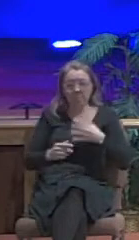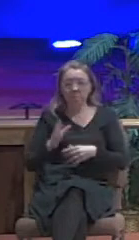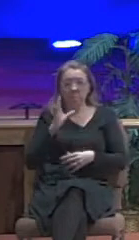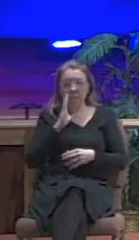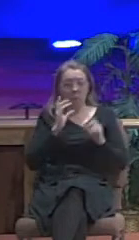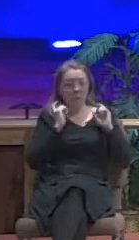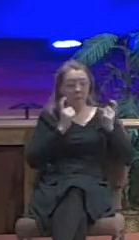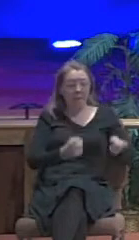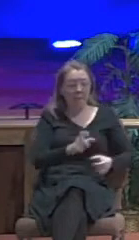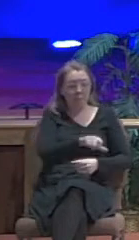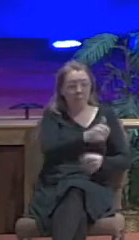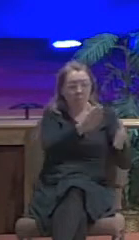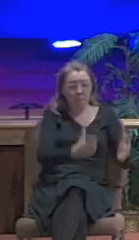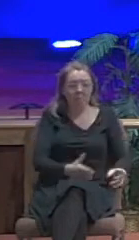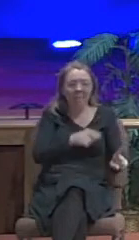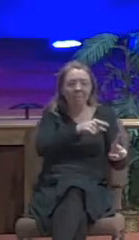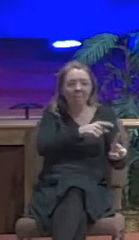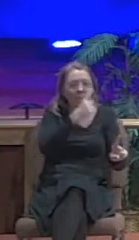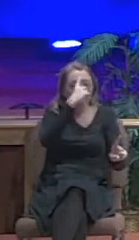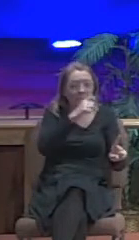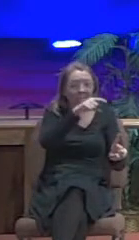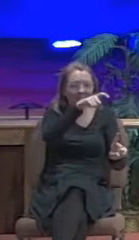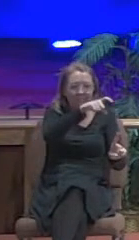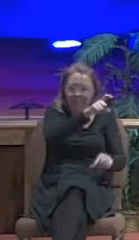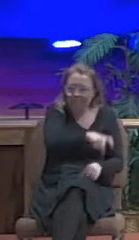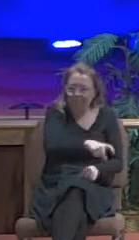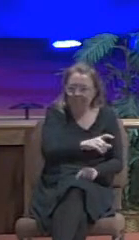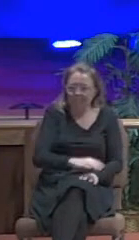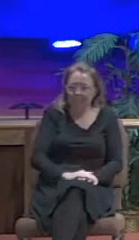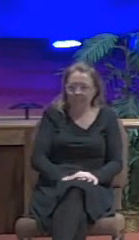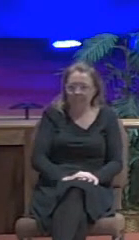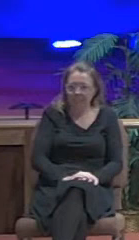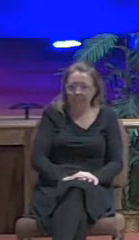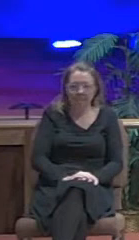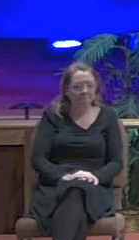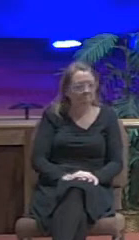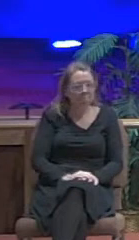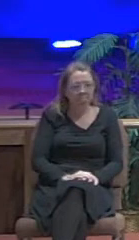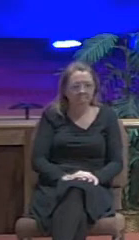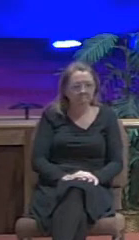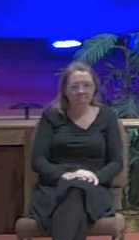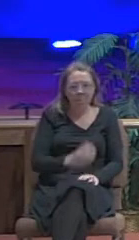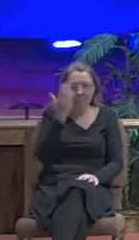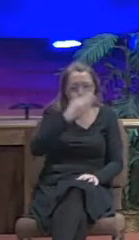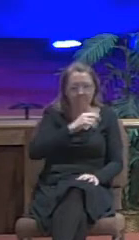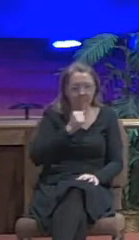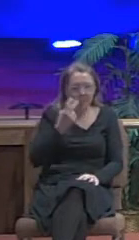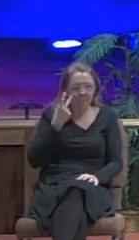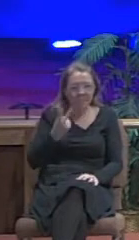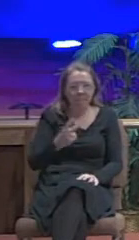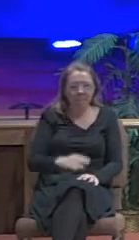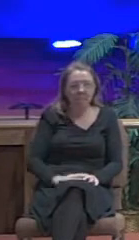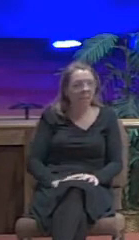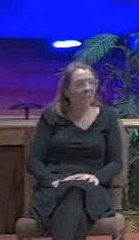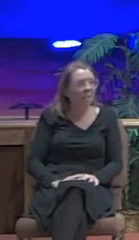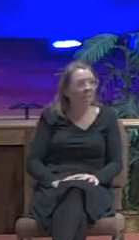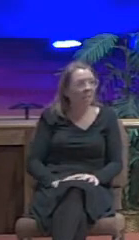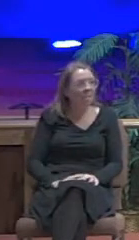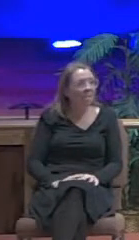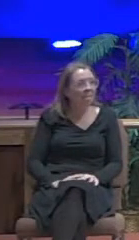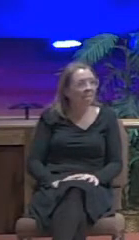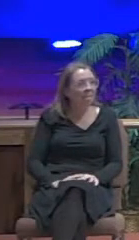need. But I don't see this in the world. We build our little silos, and as long as our silo